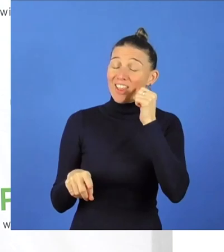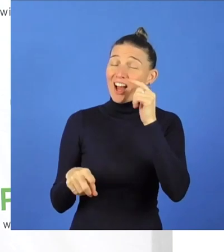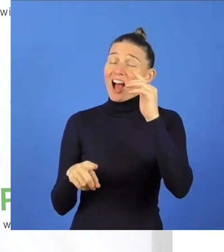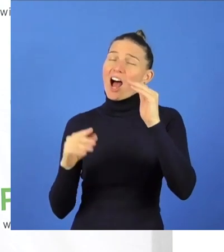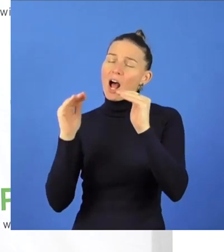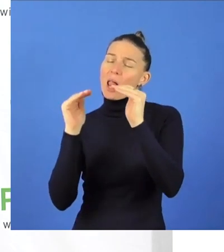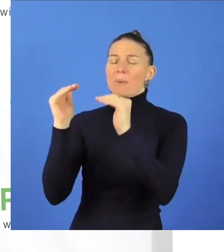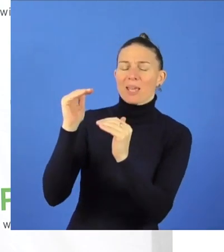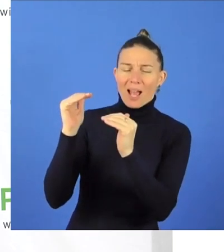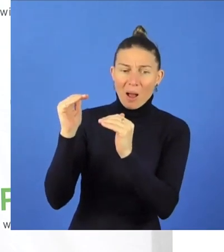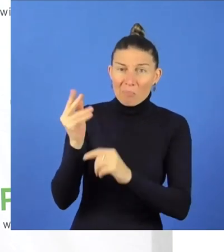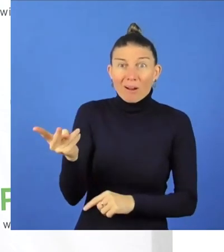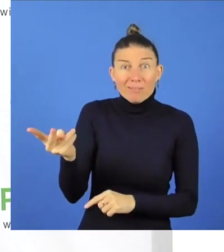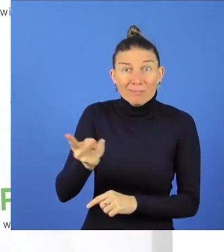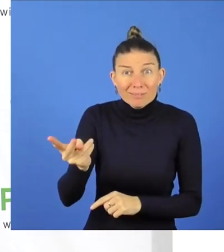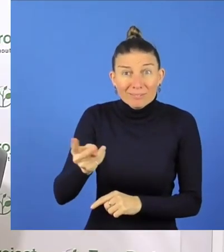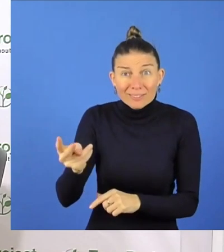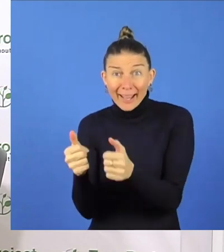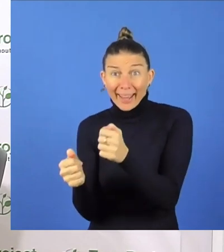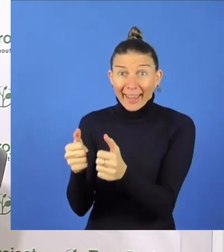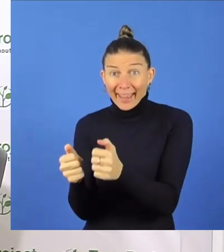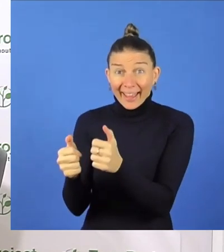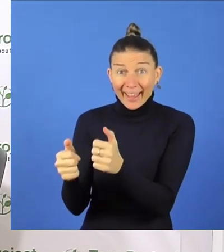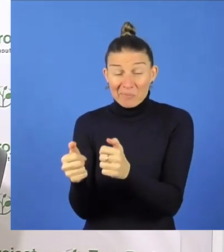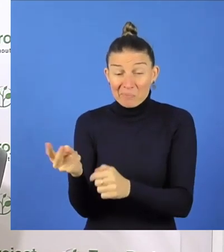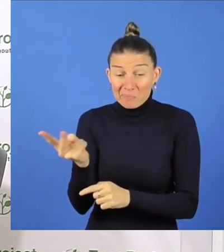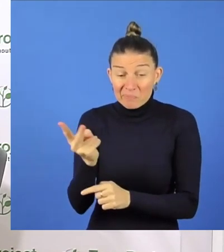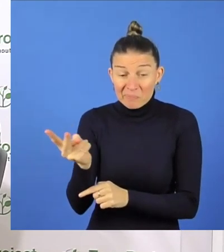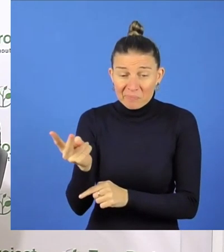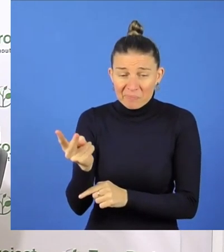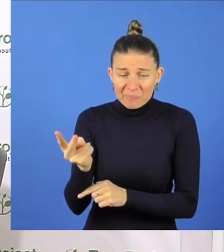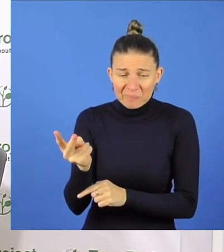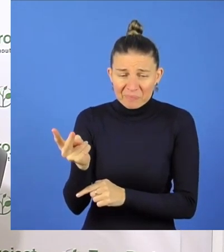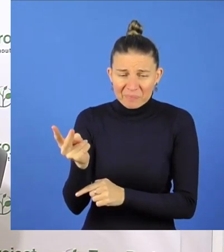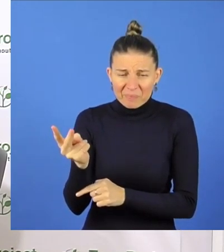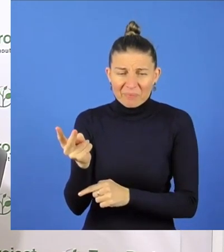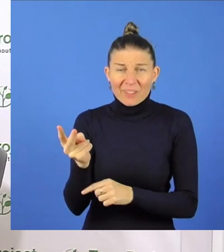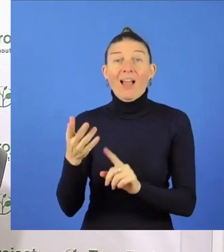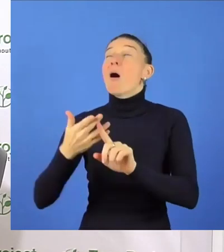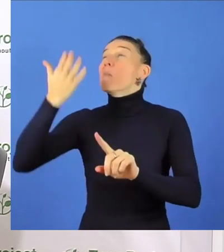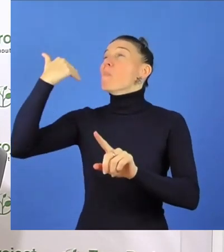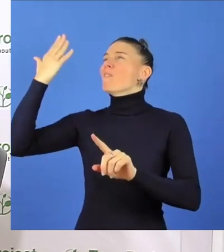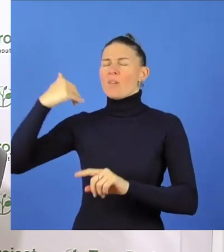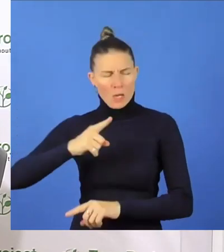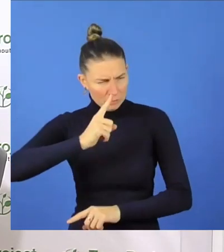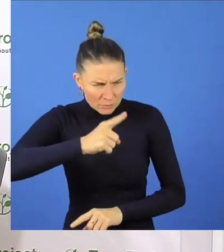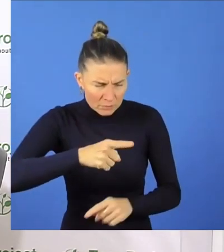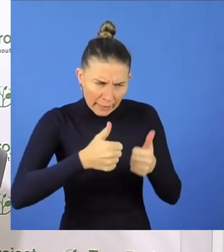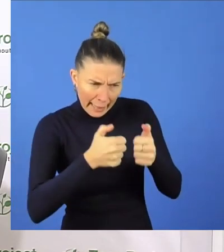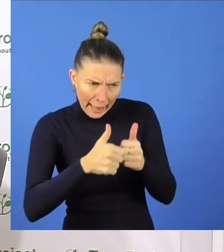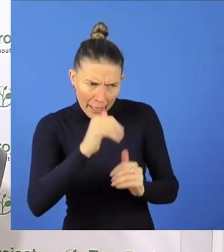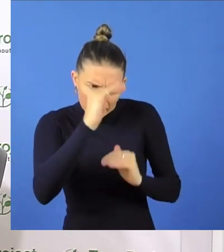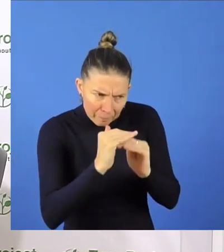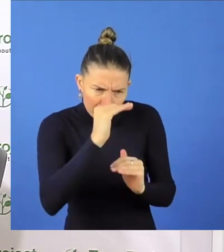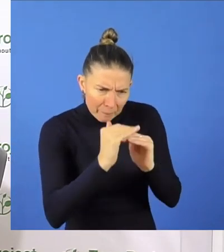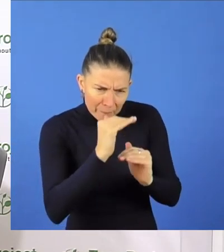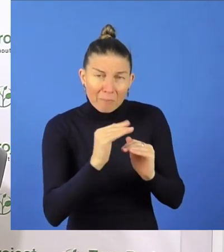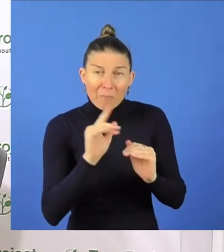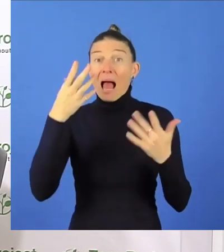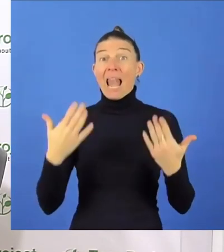surprised of, because they, were like, don't play too much, and now they play by themselves a lot because we have moved out.